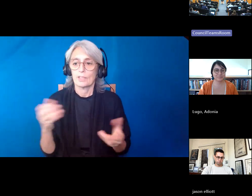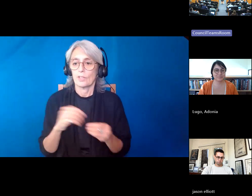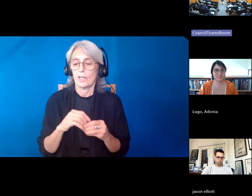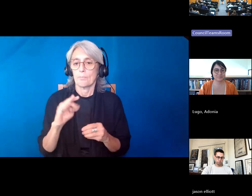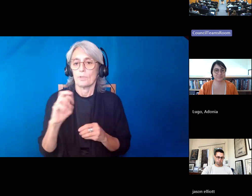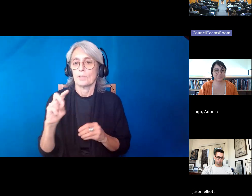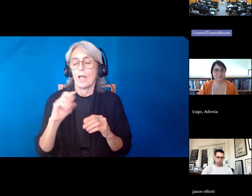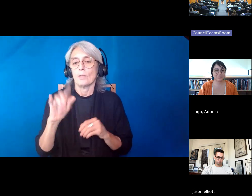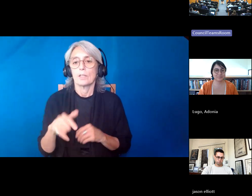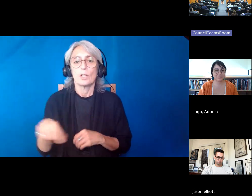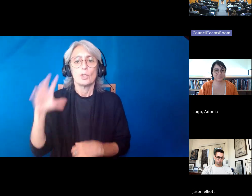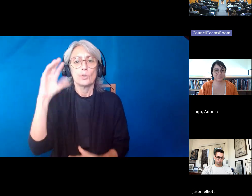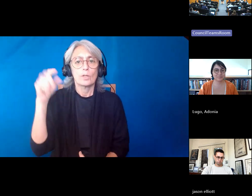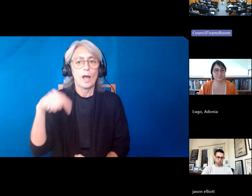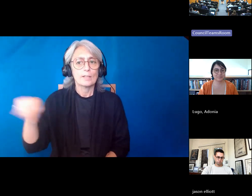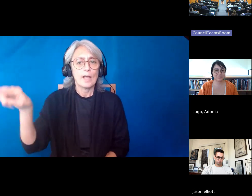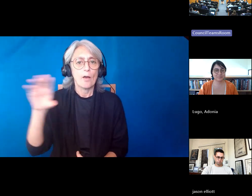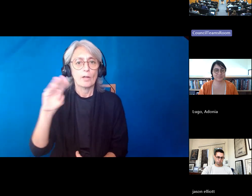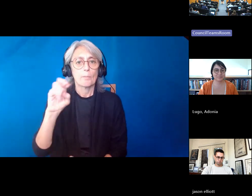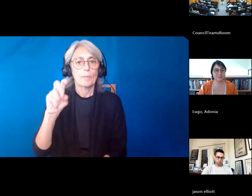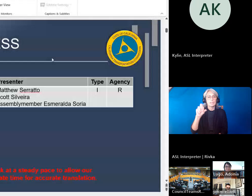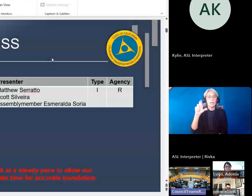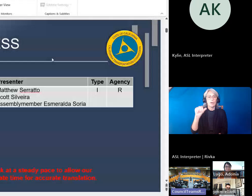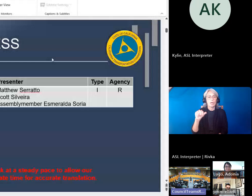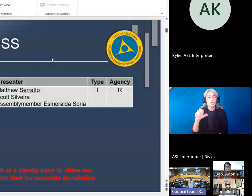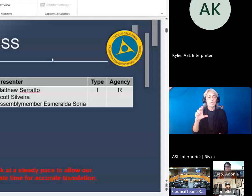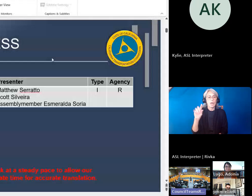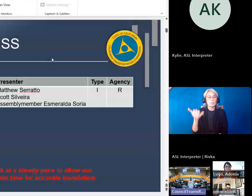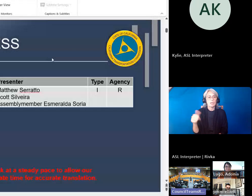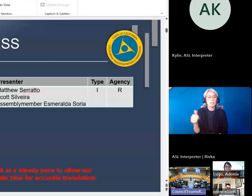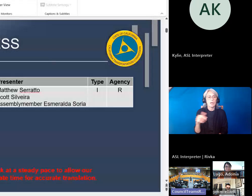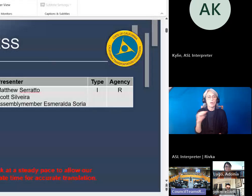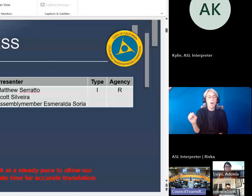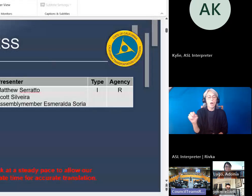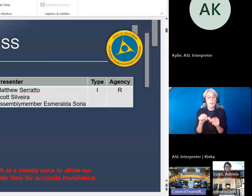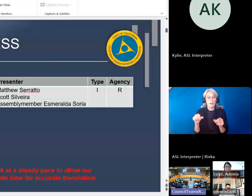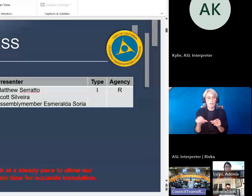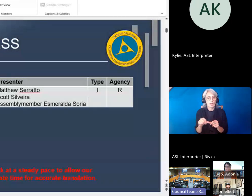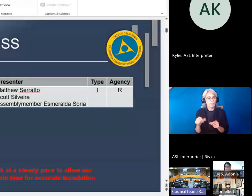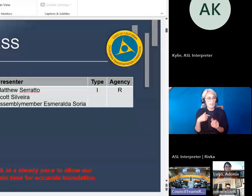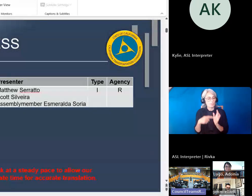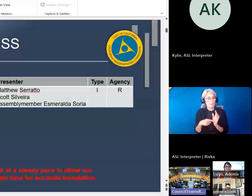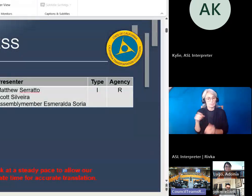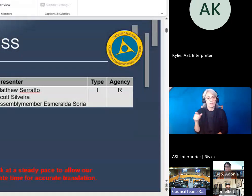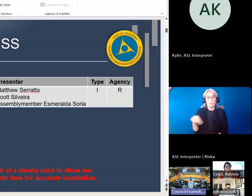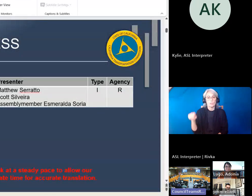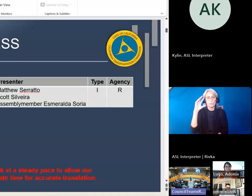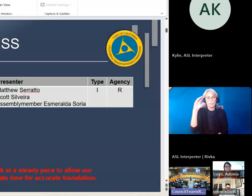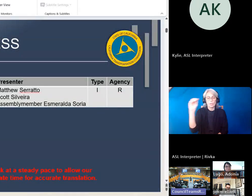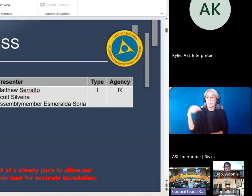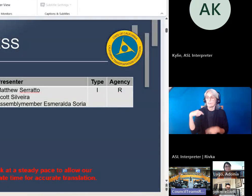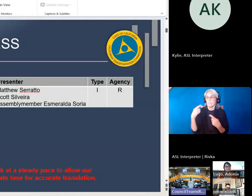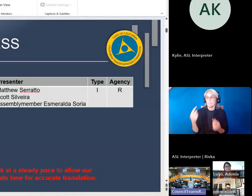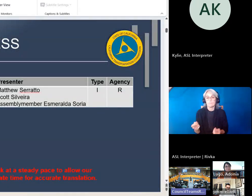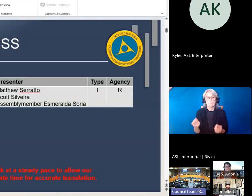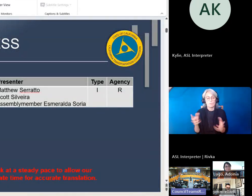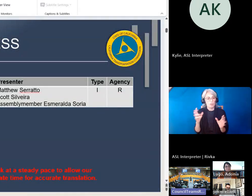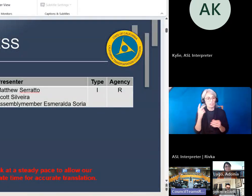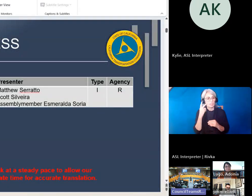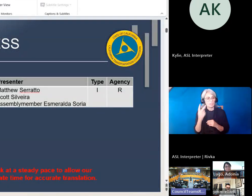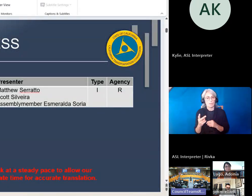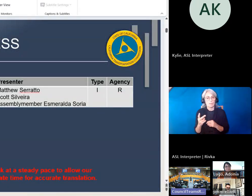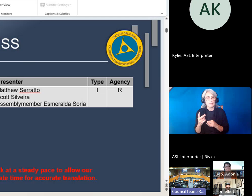guys were out in Madera County, another area that I represent. And so you guys have had an opportunity to, again, to